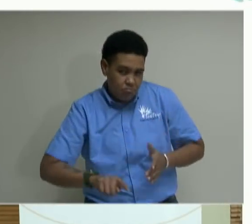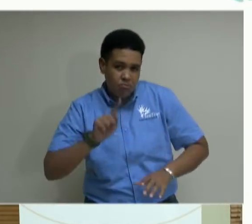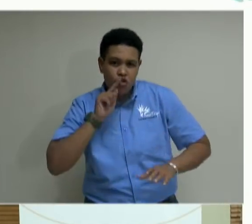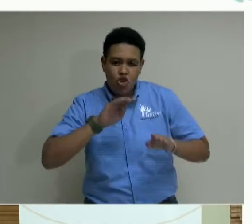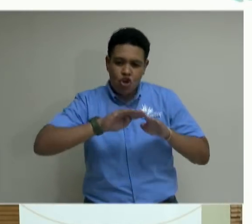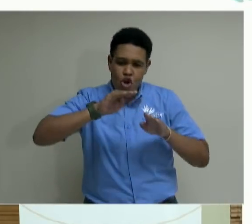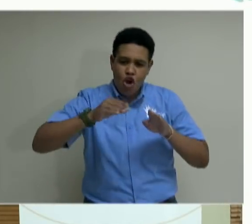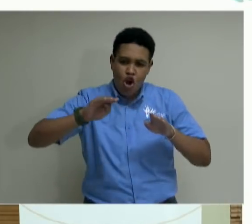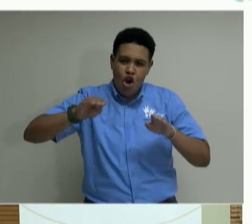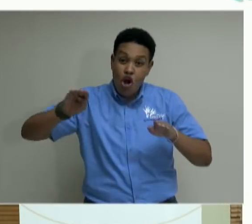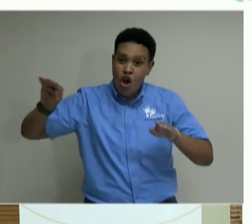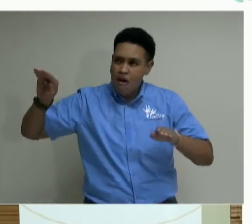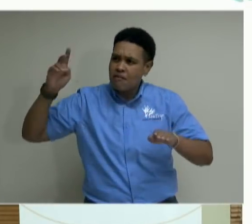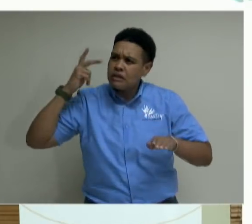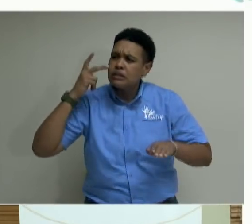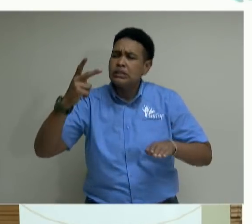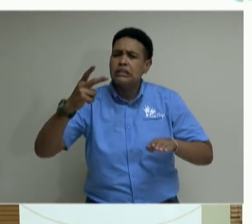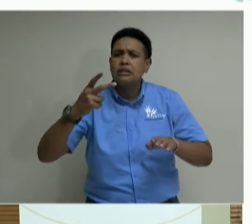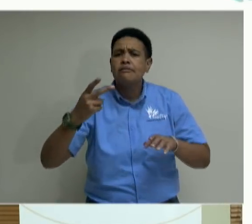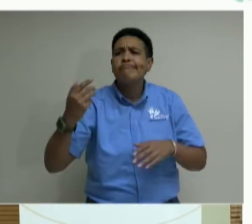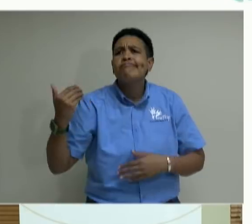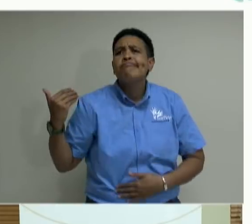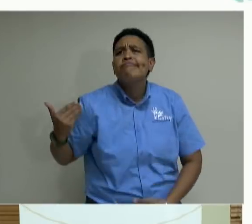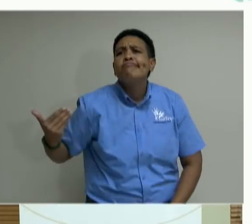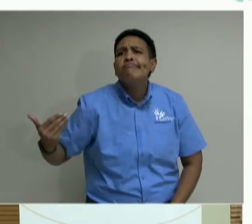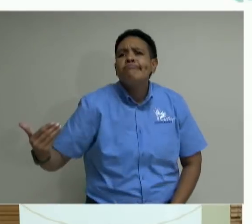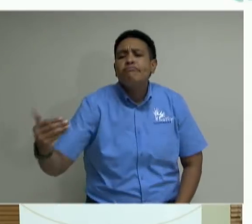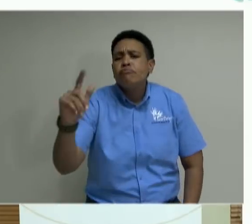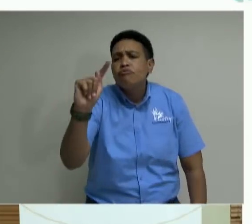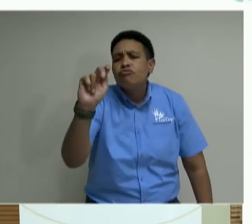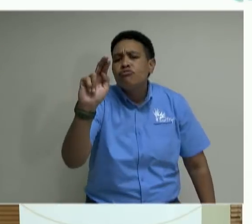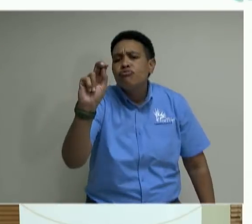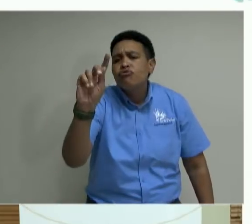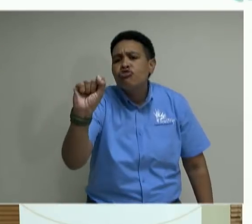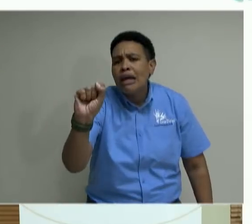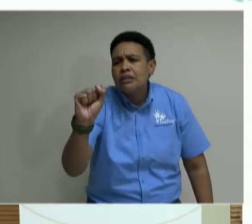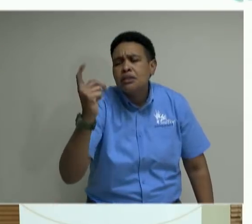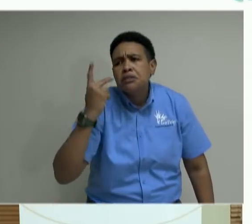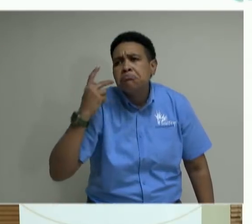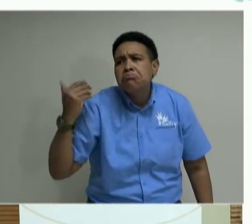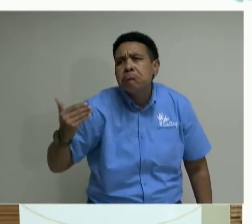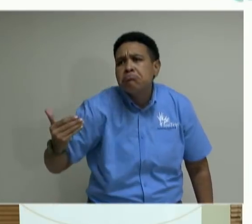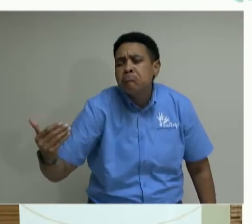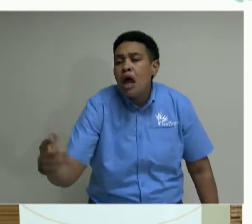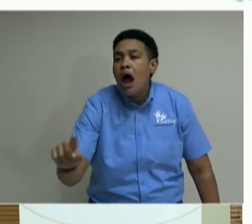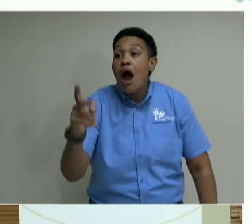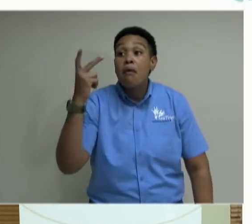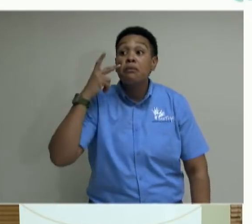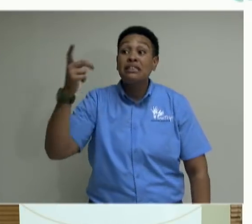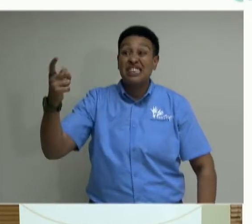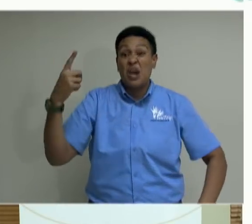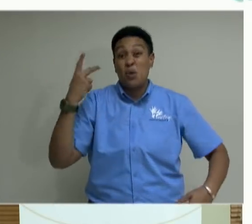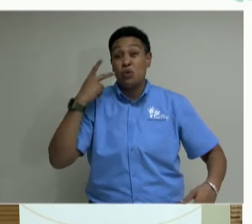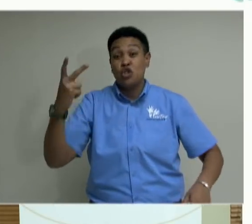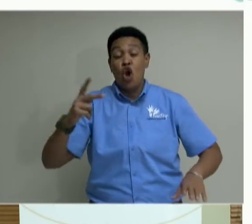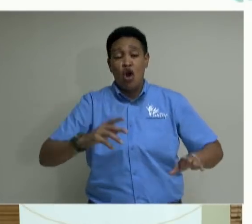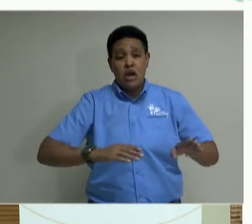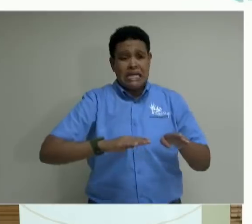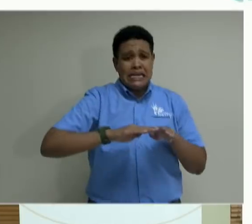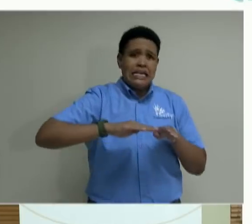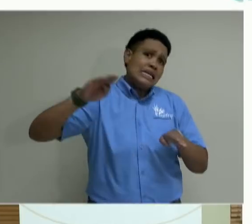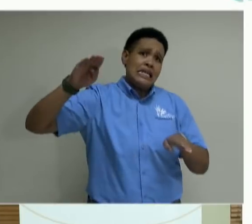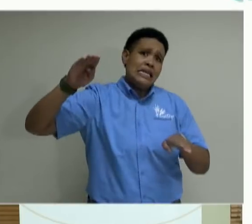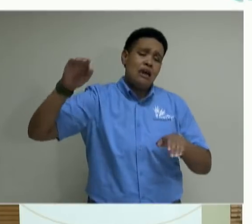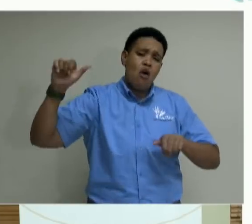that are depicted here, and where we saw that we had a peak at about the end of August,